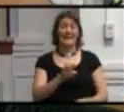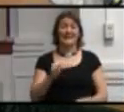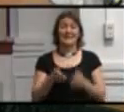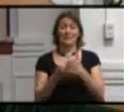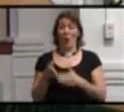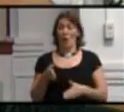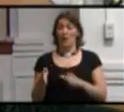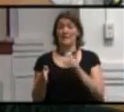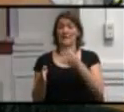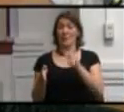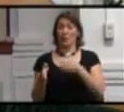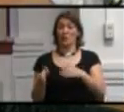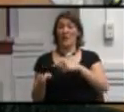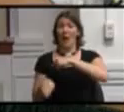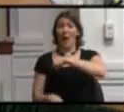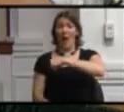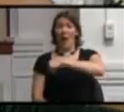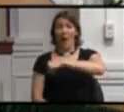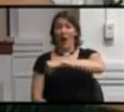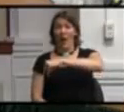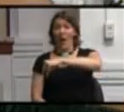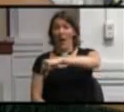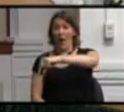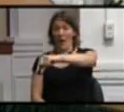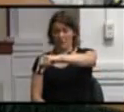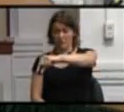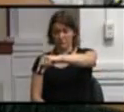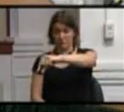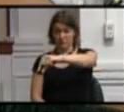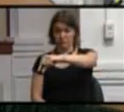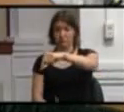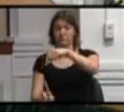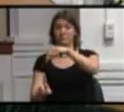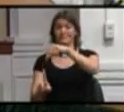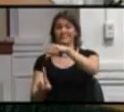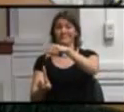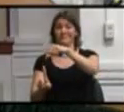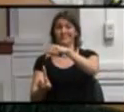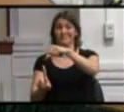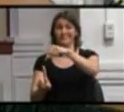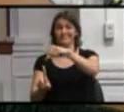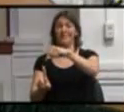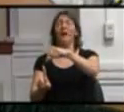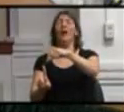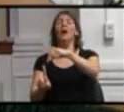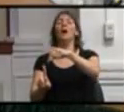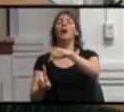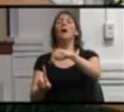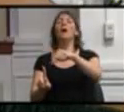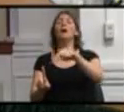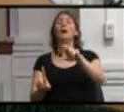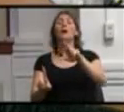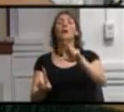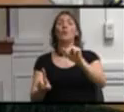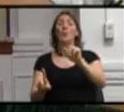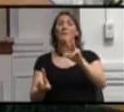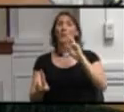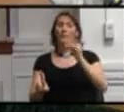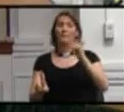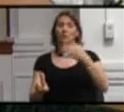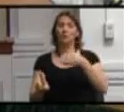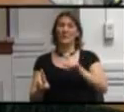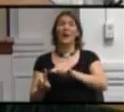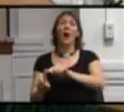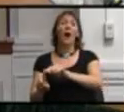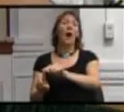of Depot Street, the entire length thereof, beginning at the known southerly edge of the right-of-way of Bird Street and